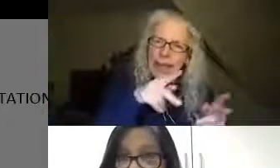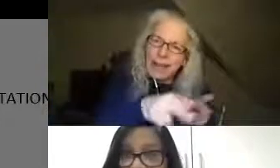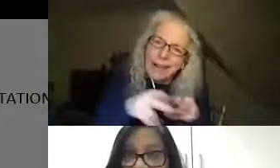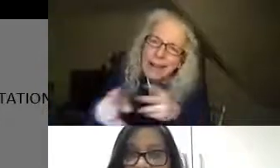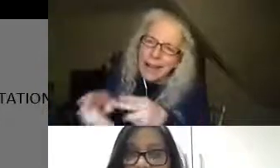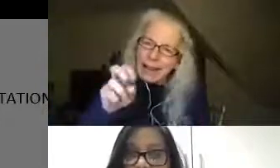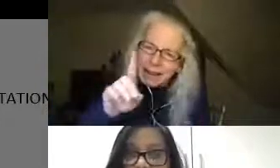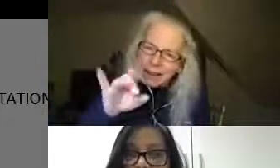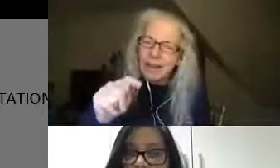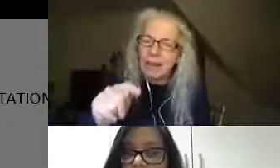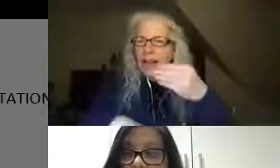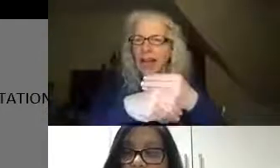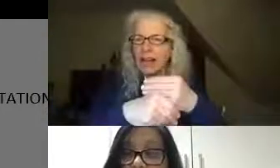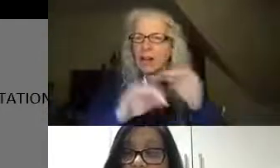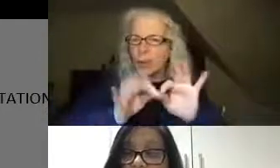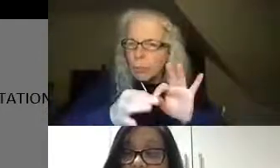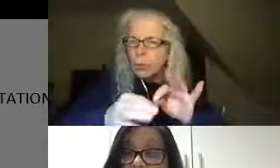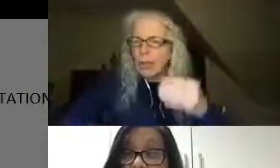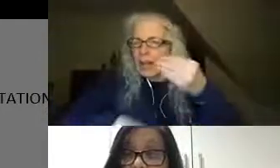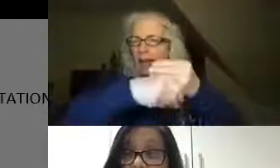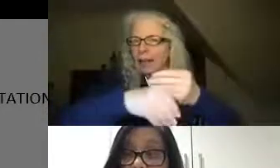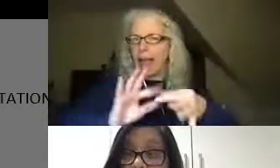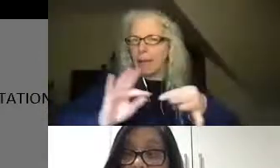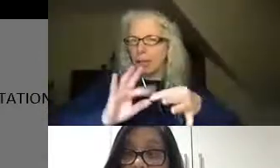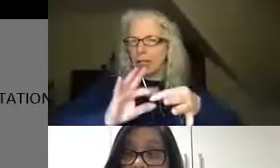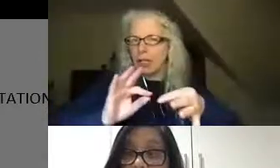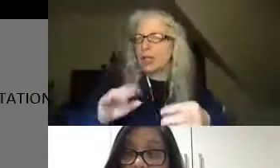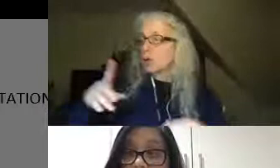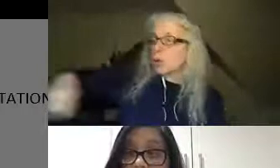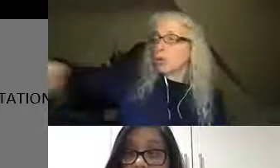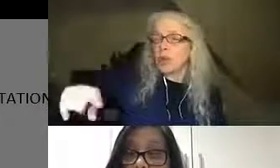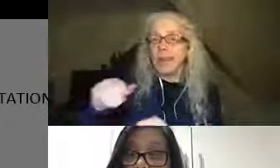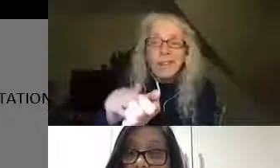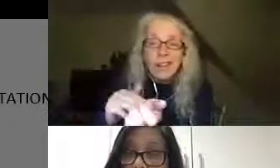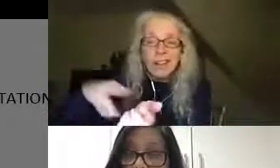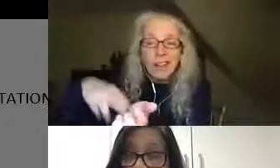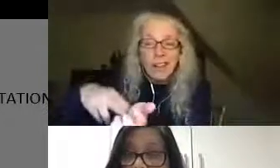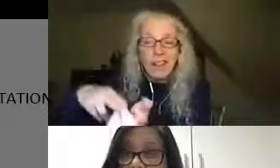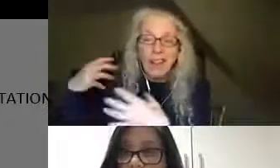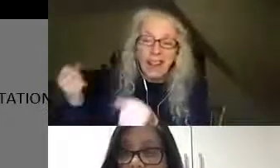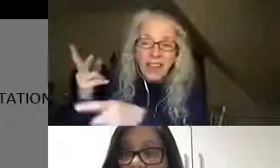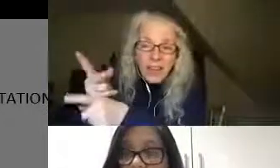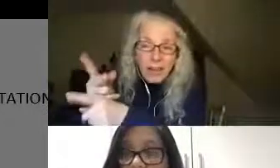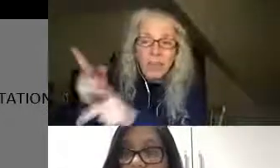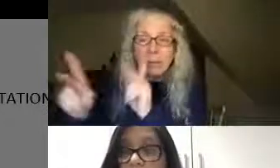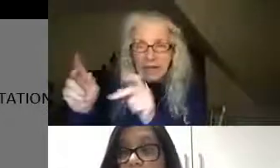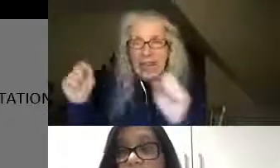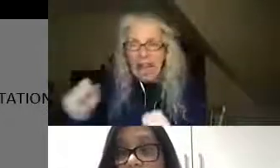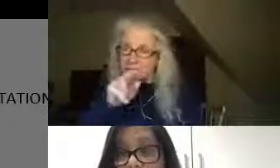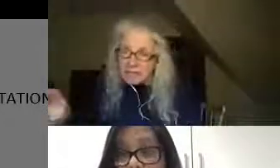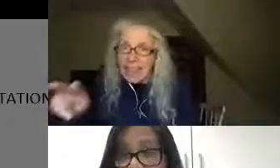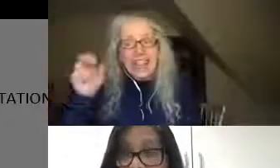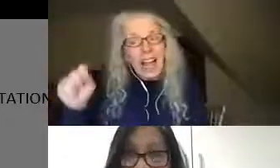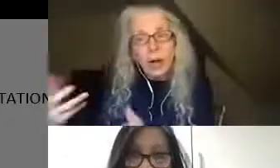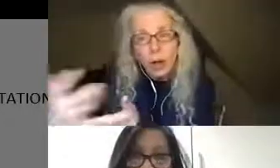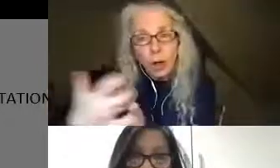captioned and interpreted, those will be available to the healthcare workforce and will be provided with opportunities to earn continuing